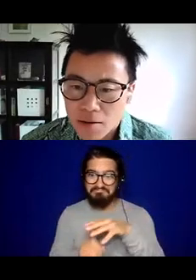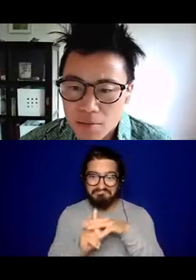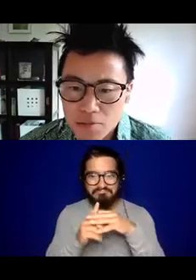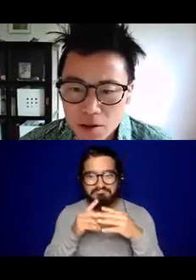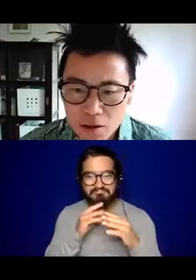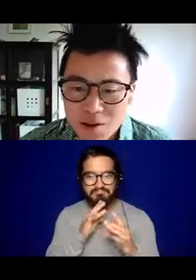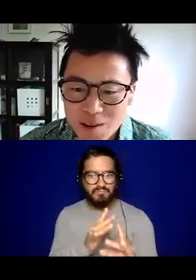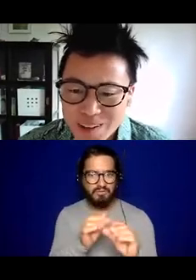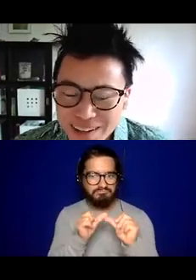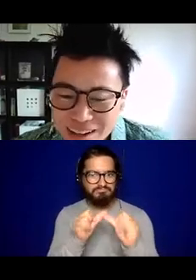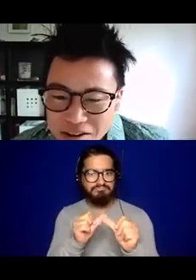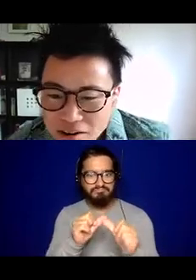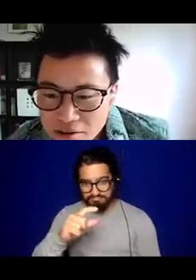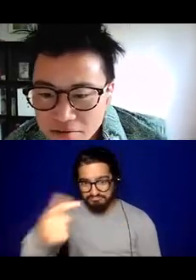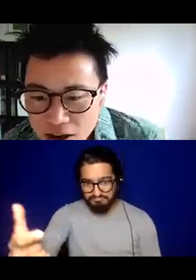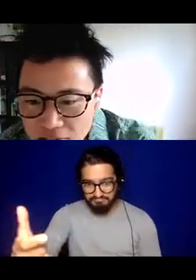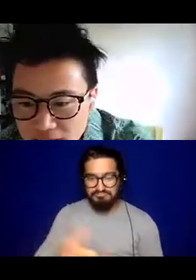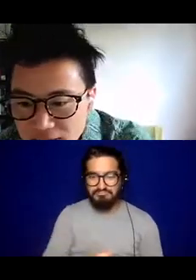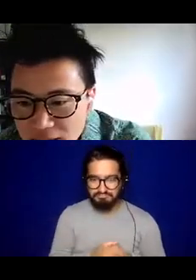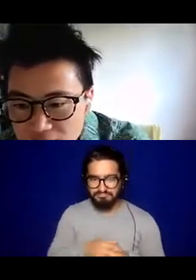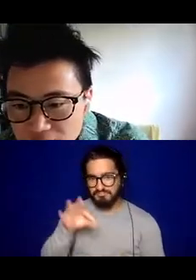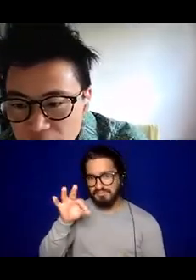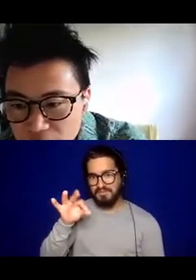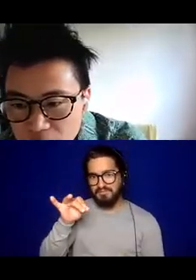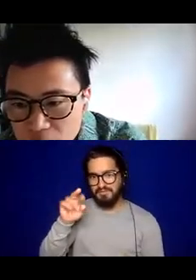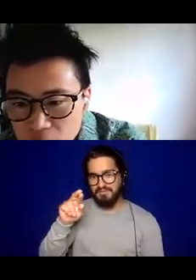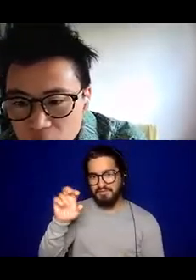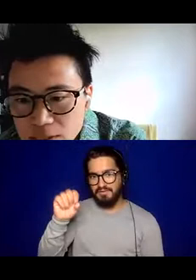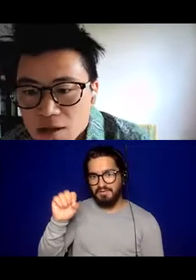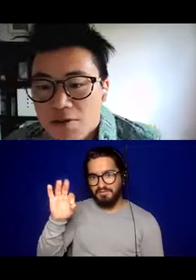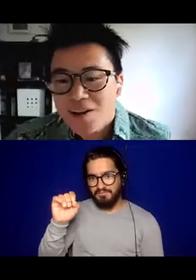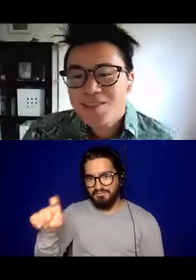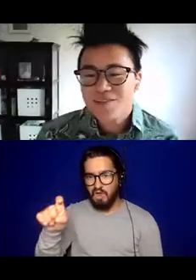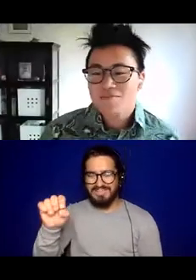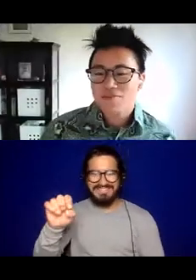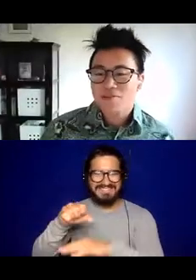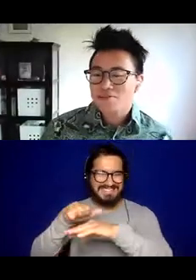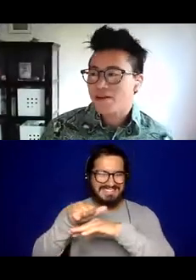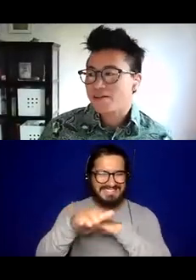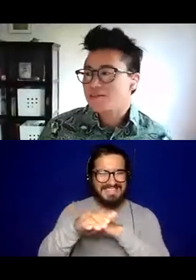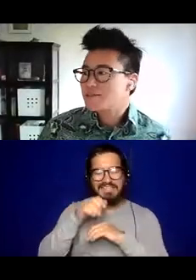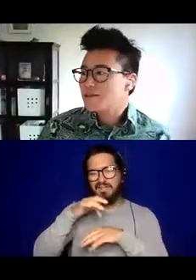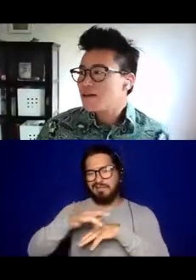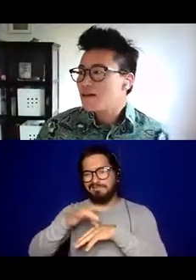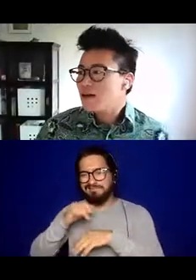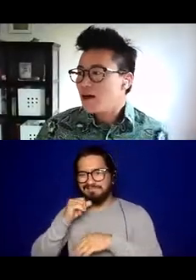yeah, welcome to go. Firefox Send is not available anymore. What's another alternative for large